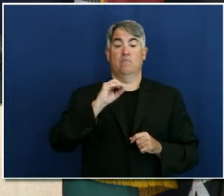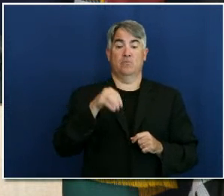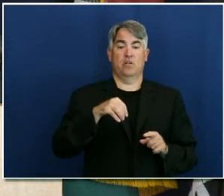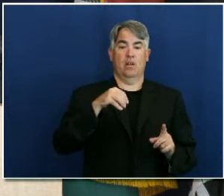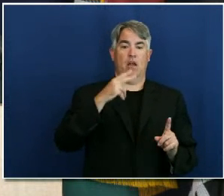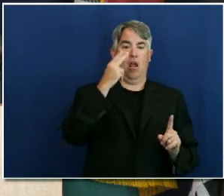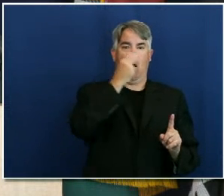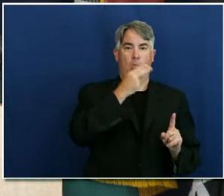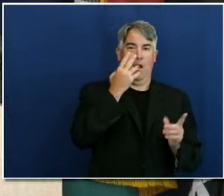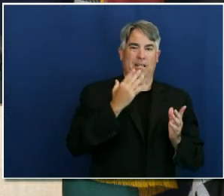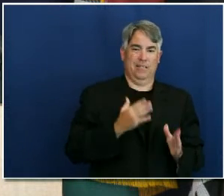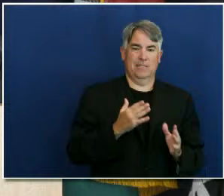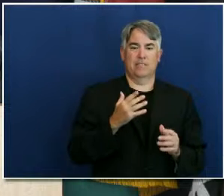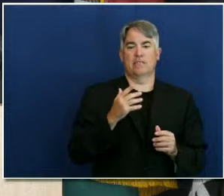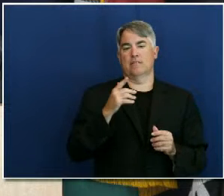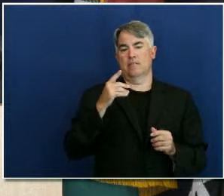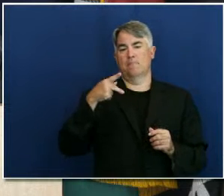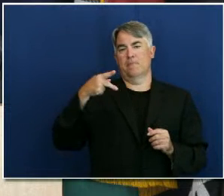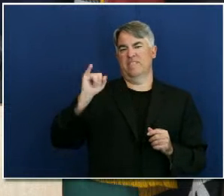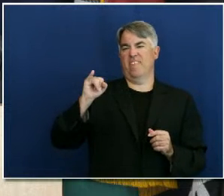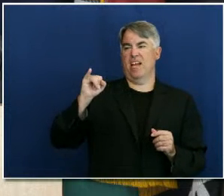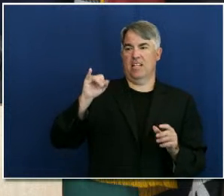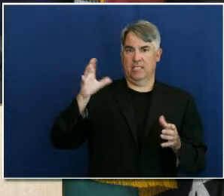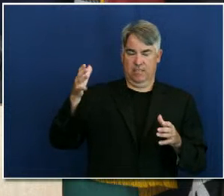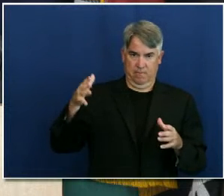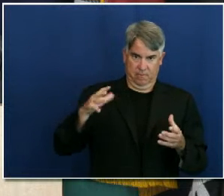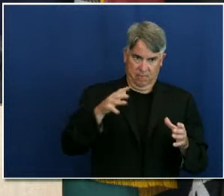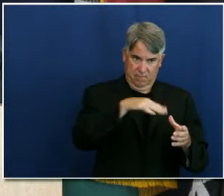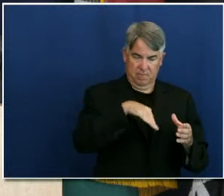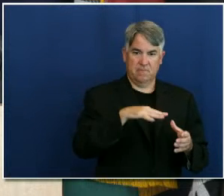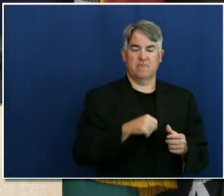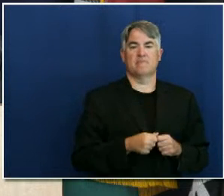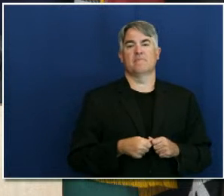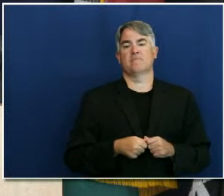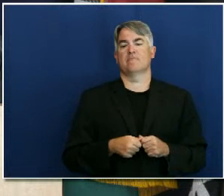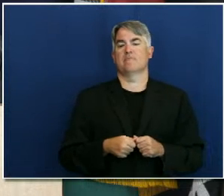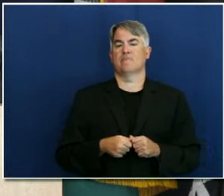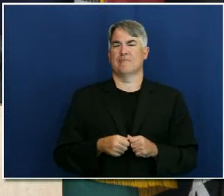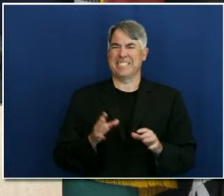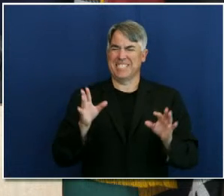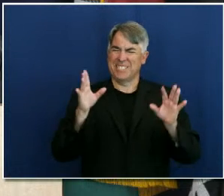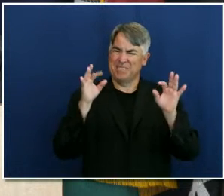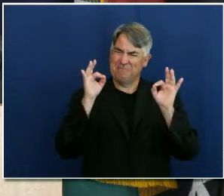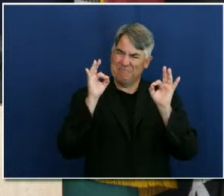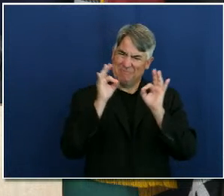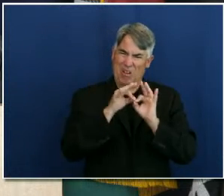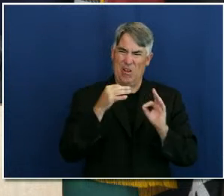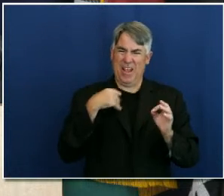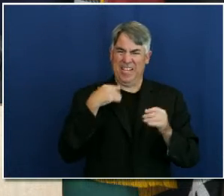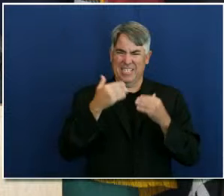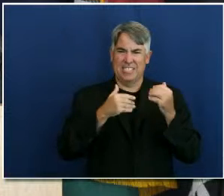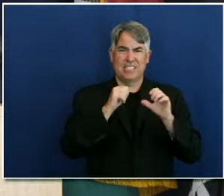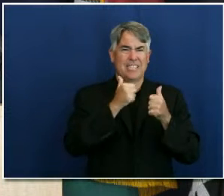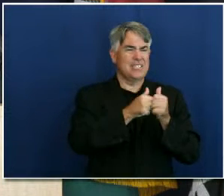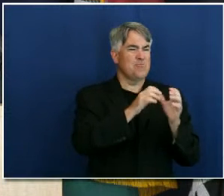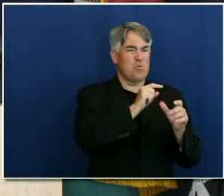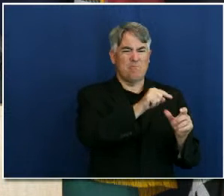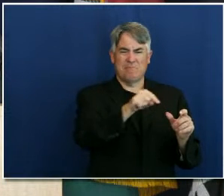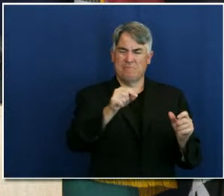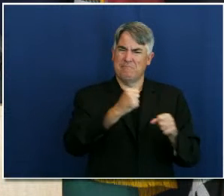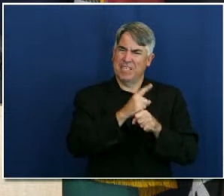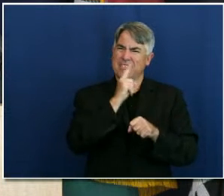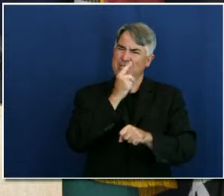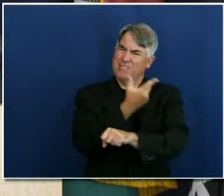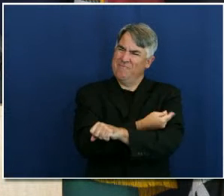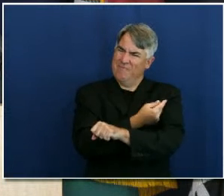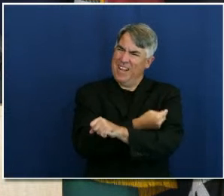been vaccinated. And I wanted to make sure that we highlight this because health equity is such an important piece of the work that we've been doing under COVID and